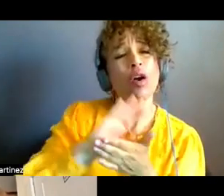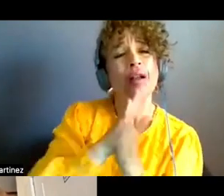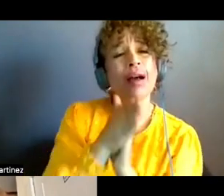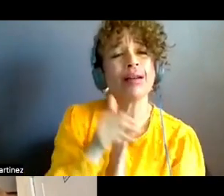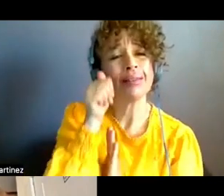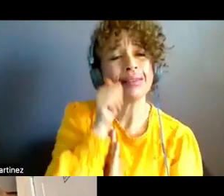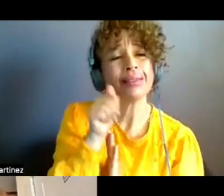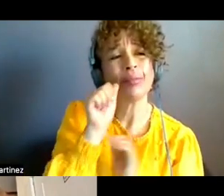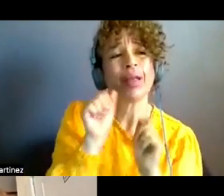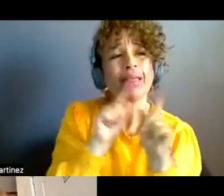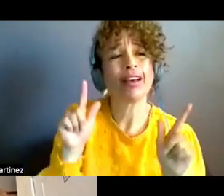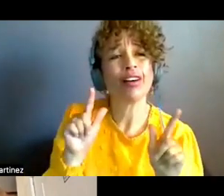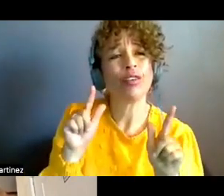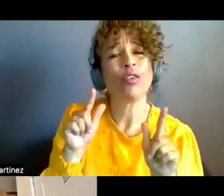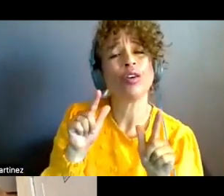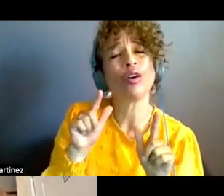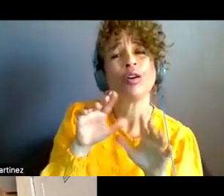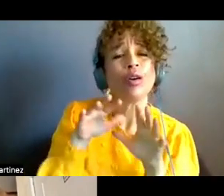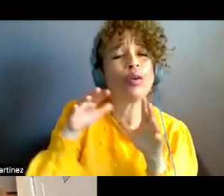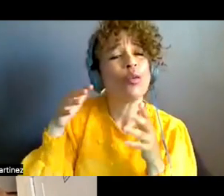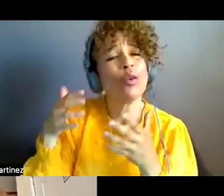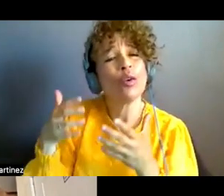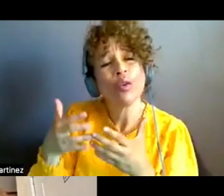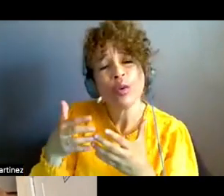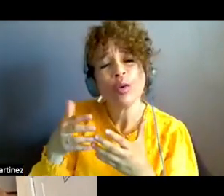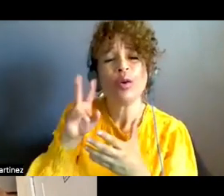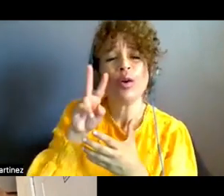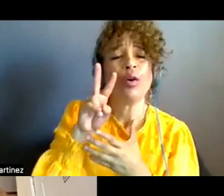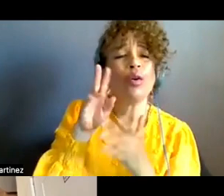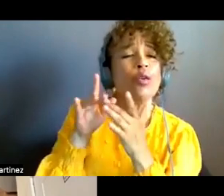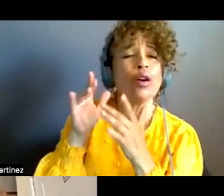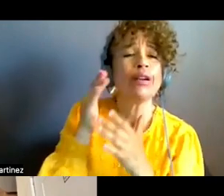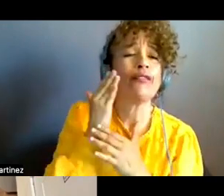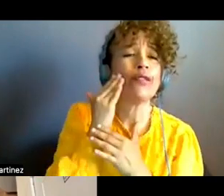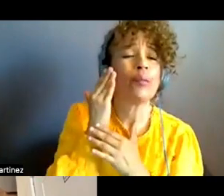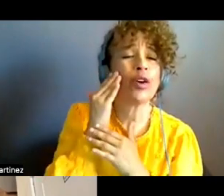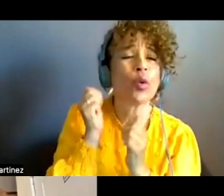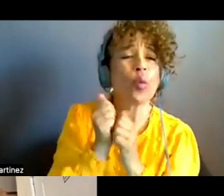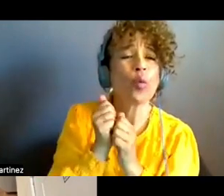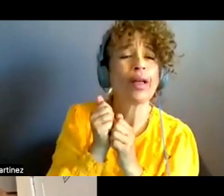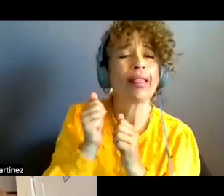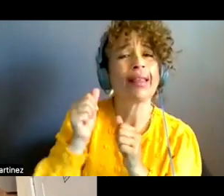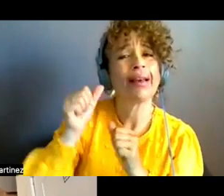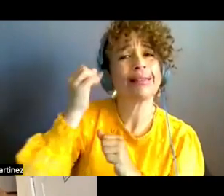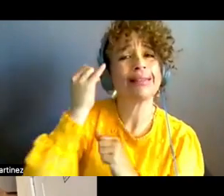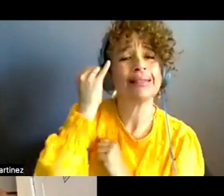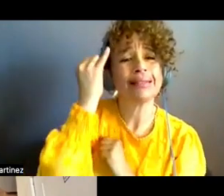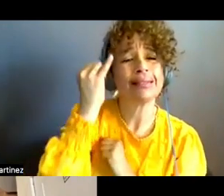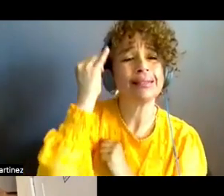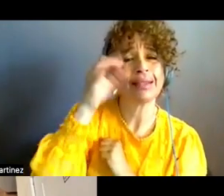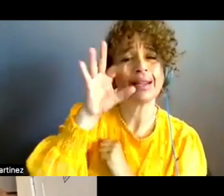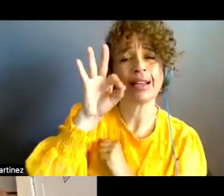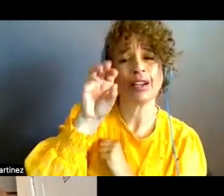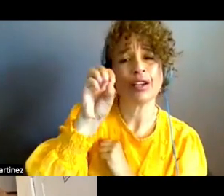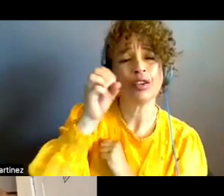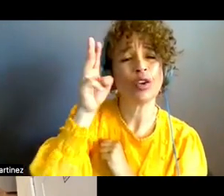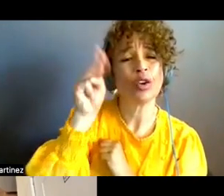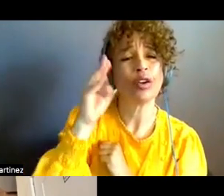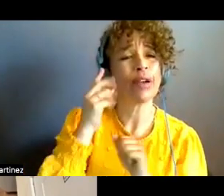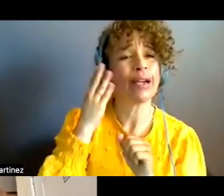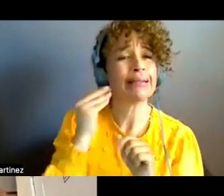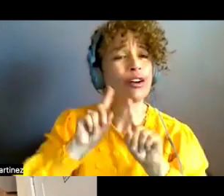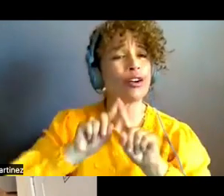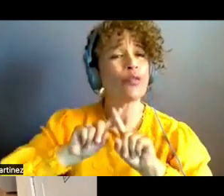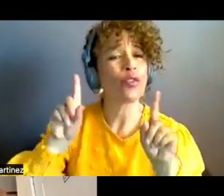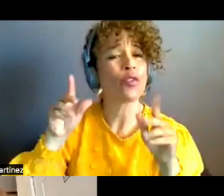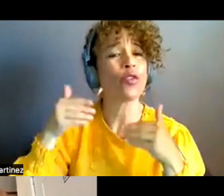We're all familiar with rondo form. Even if we don't know the word for, we're all familiar with the idea. And so you have that form, but then it sounds very different because